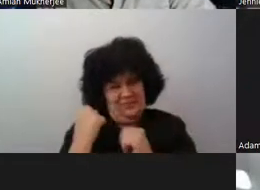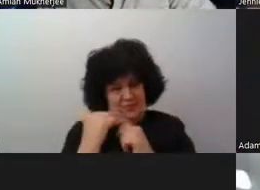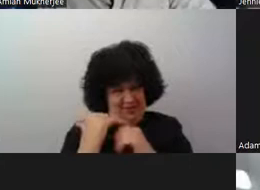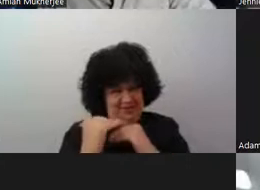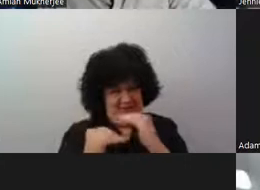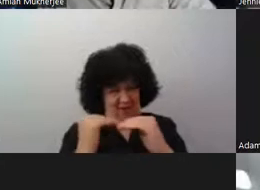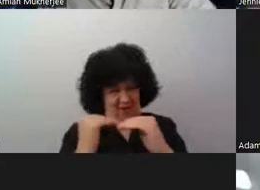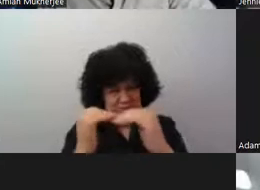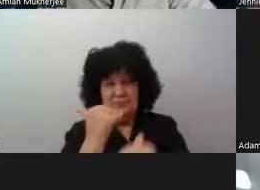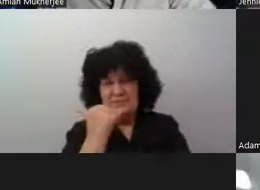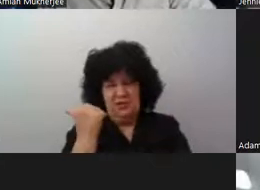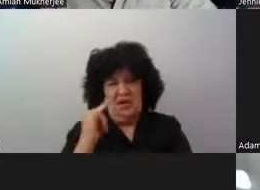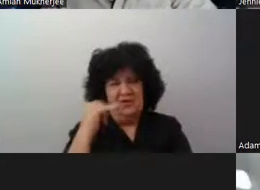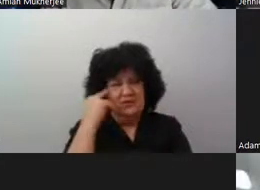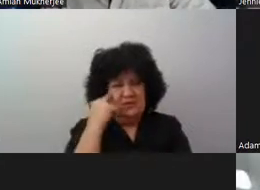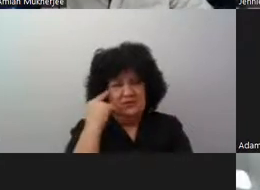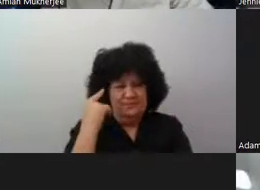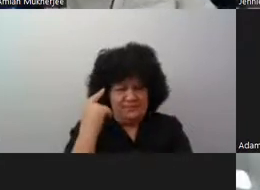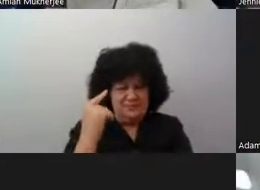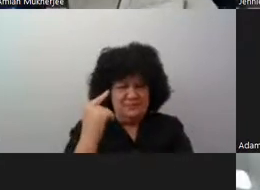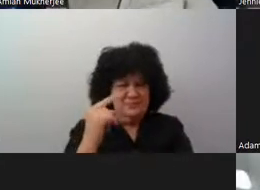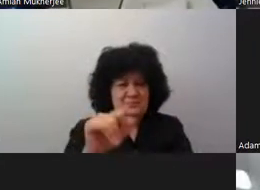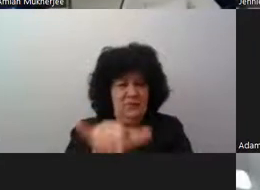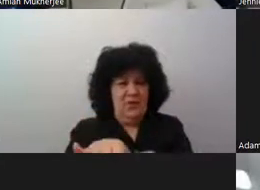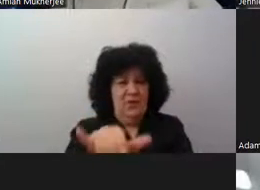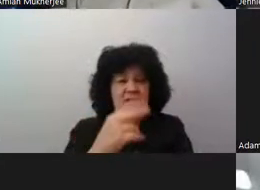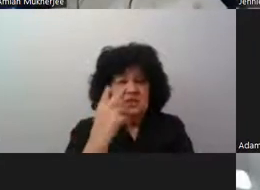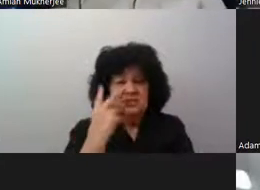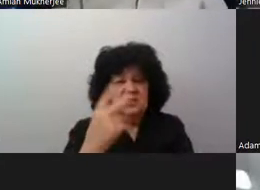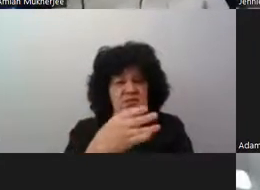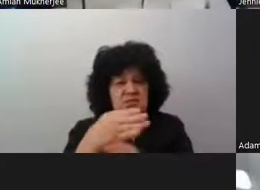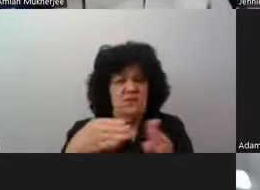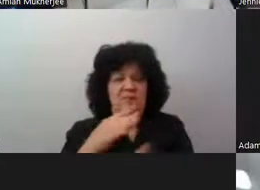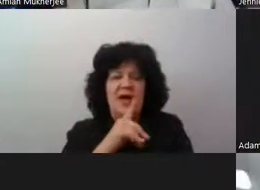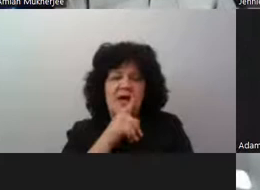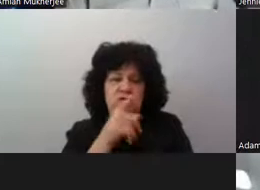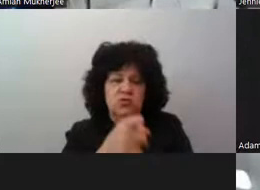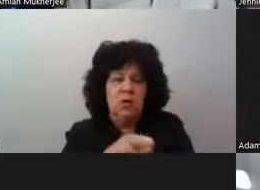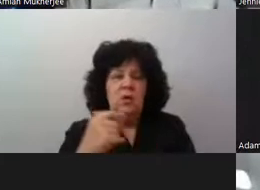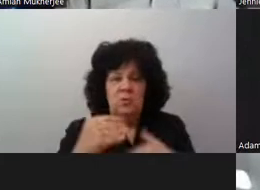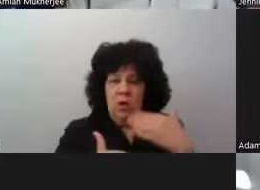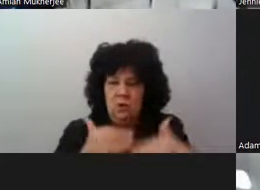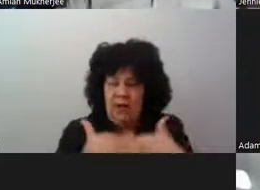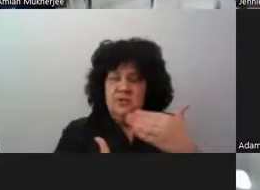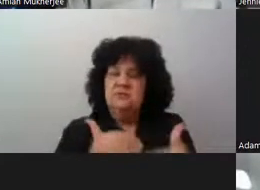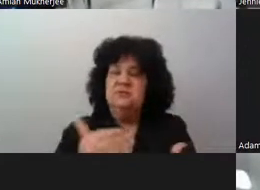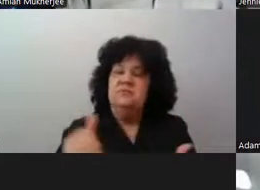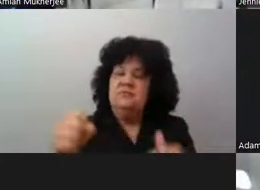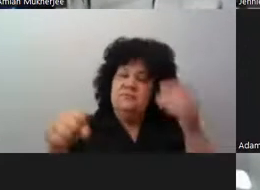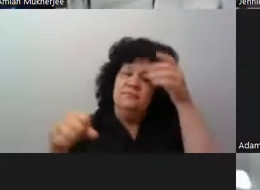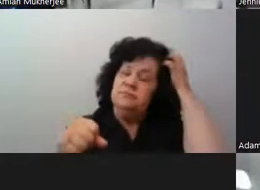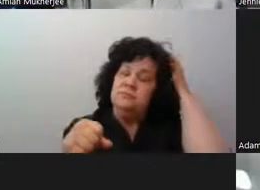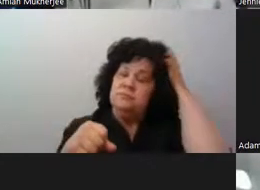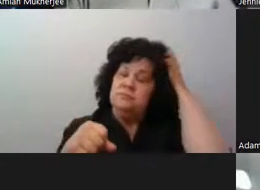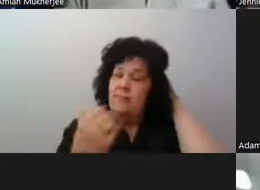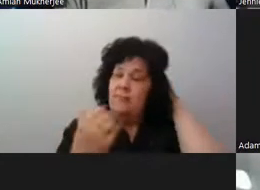because I think it sees some actual progress made, maybe even